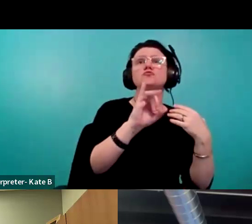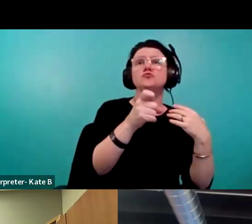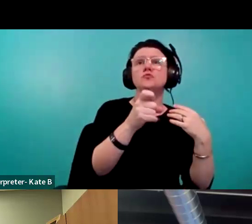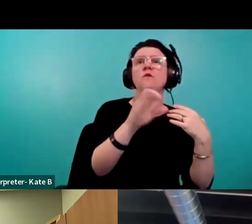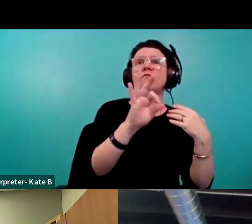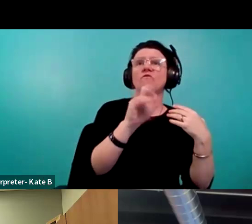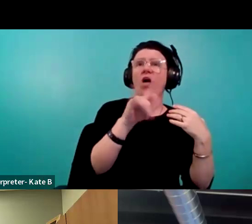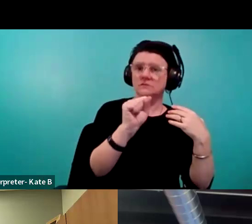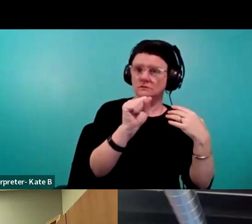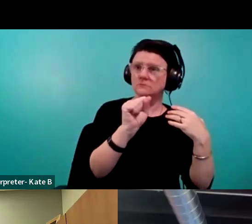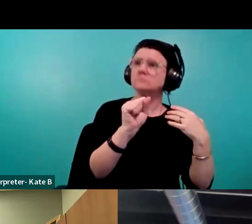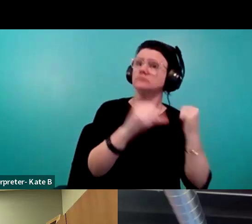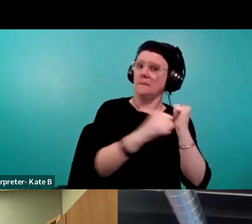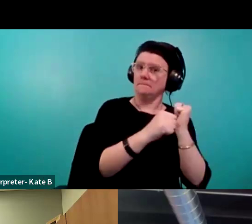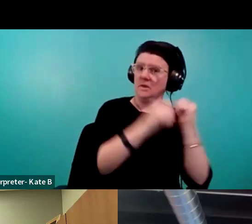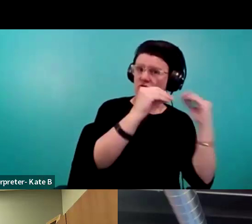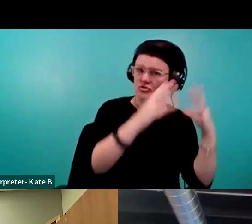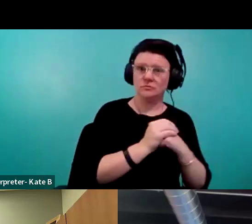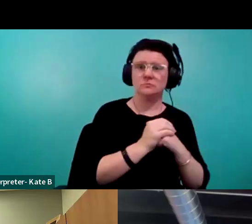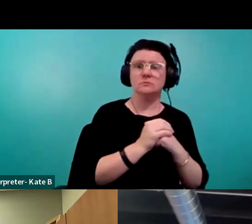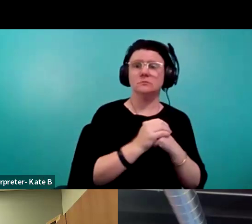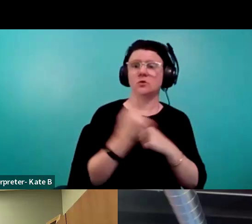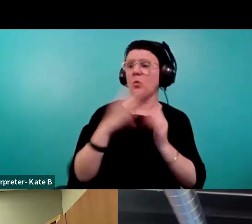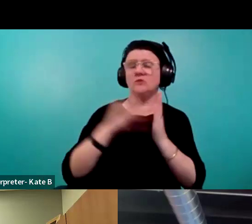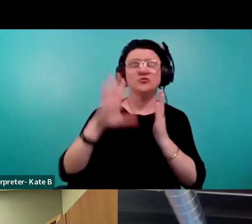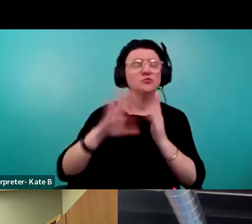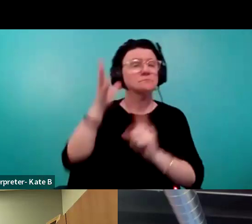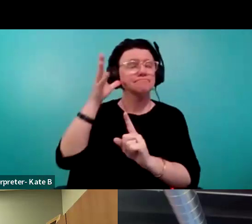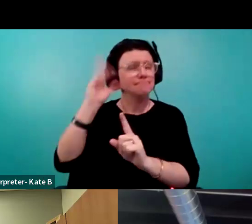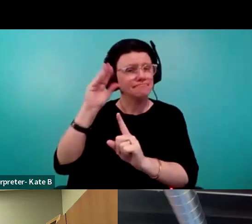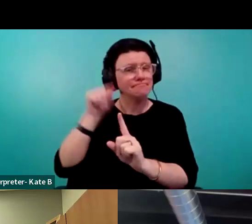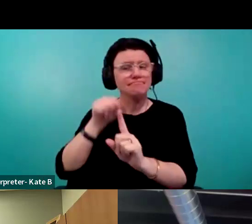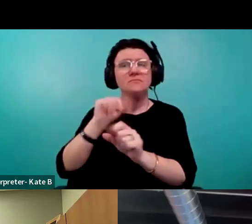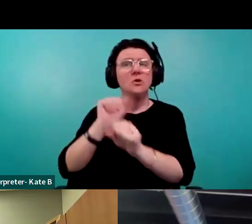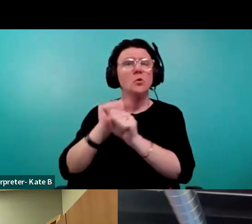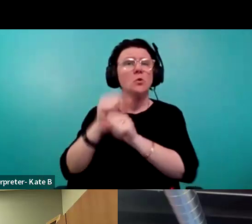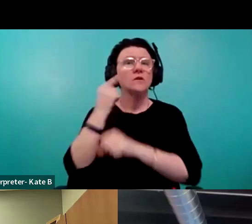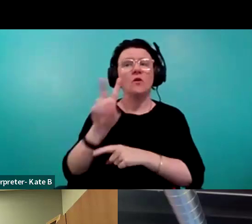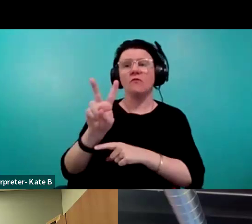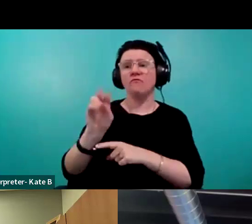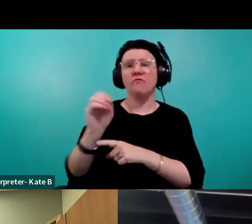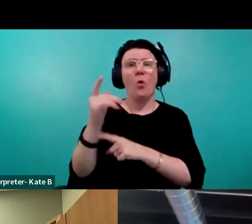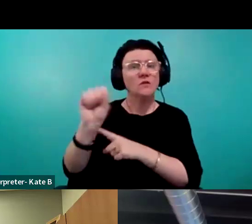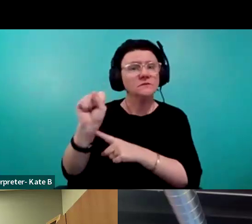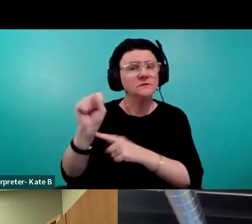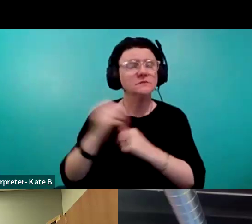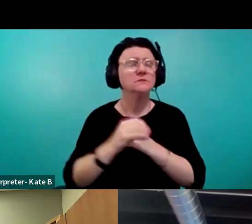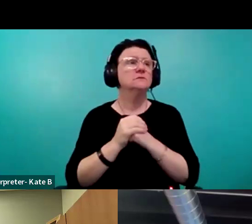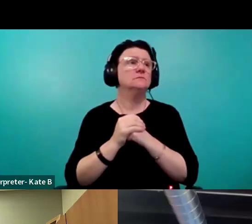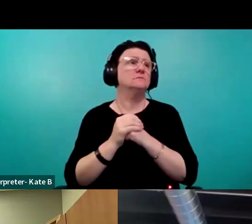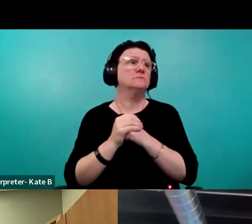para. We have one student that graduated. He's working for Vogel's,